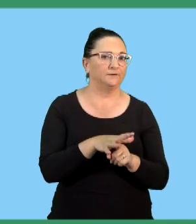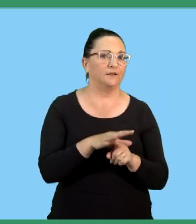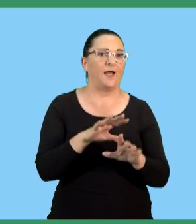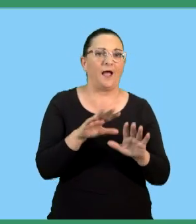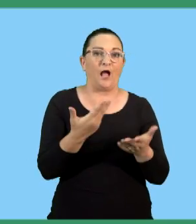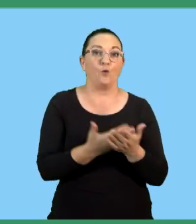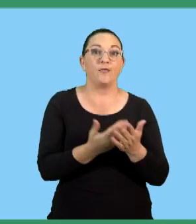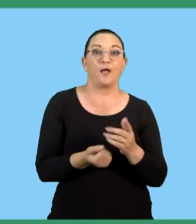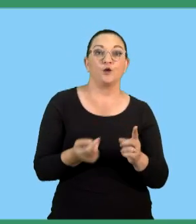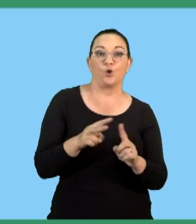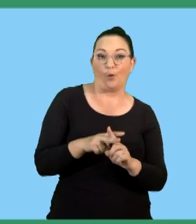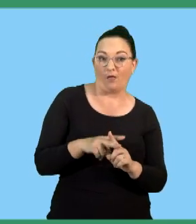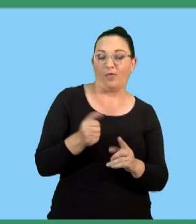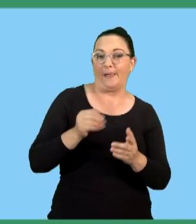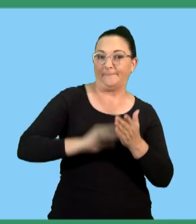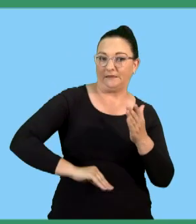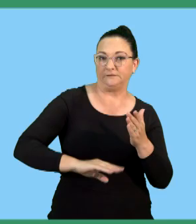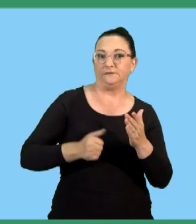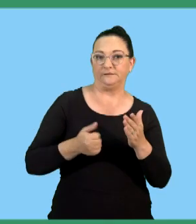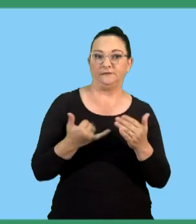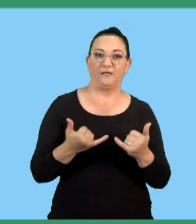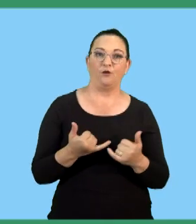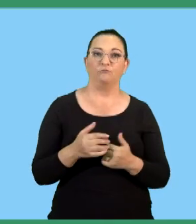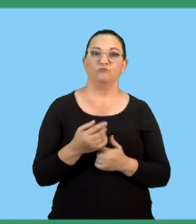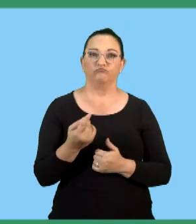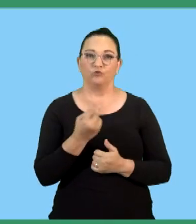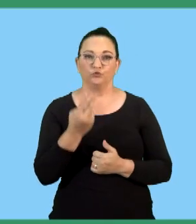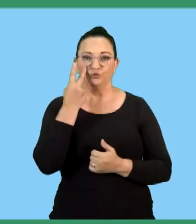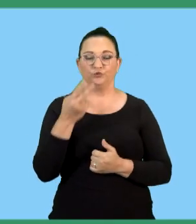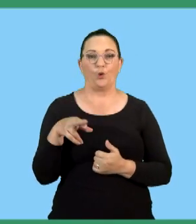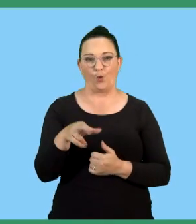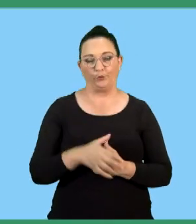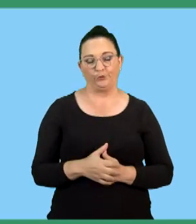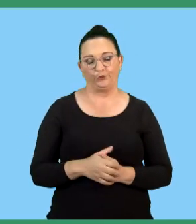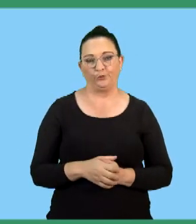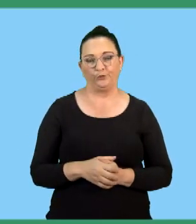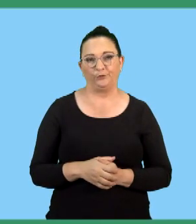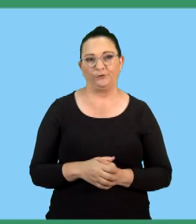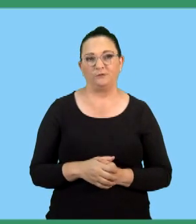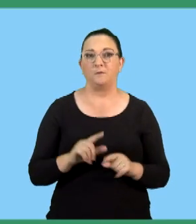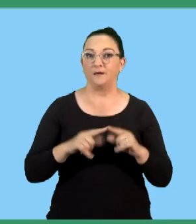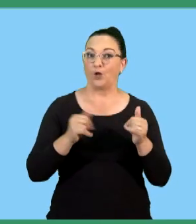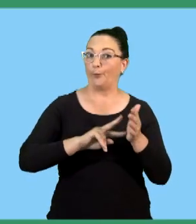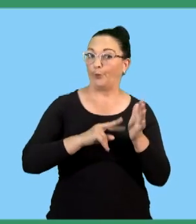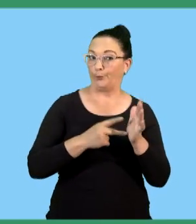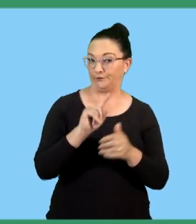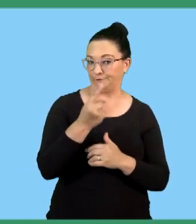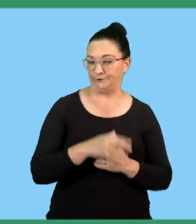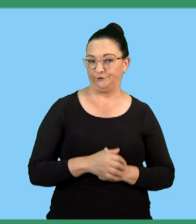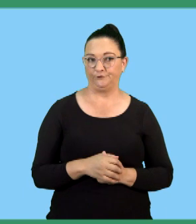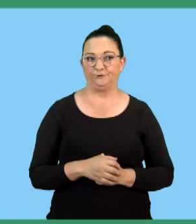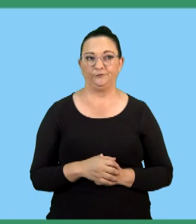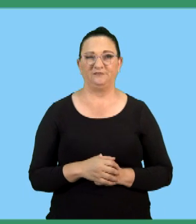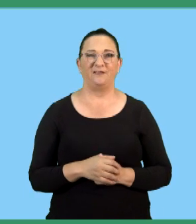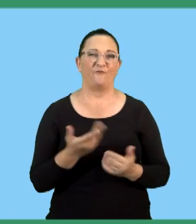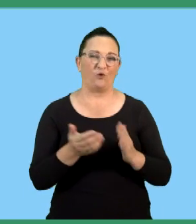impact, ways to comply, the penalties, and also the rules. So for now, we're going to go to the purposes first. What is the